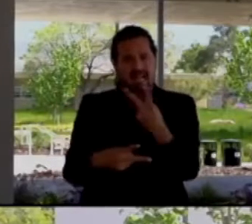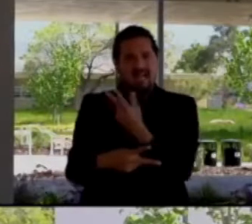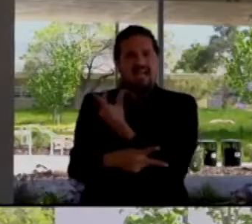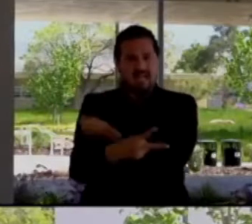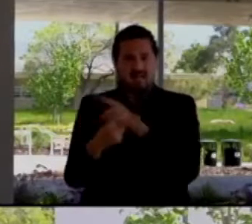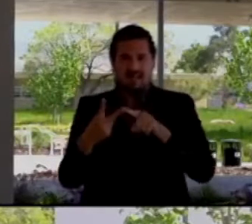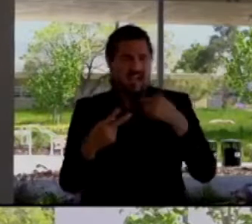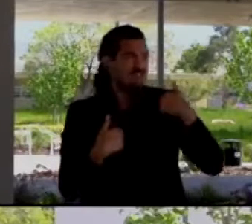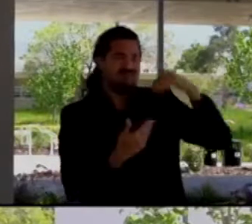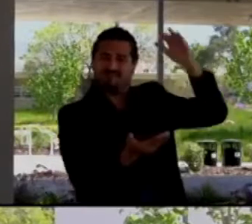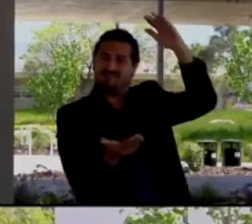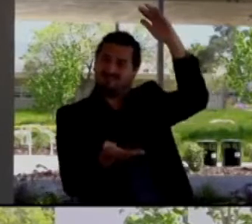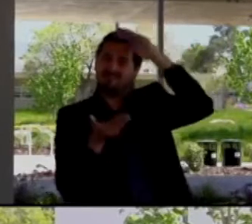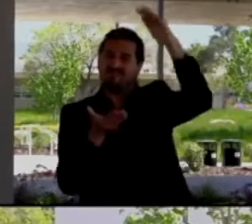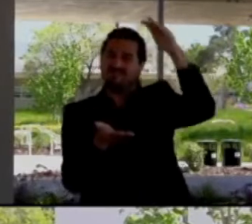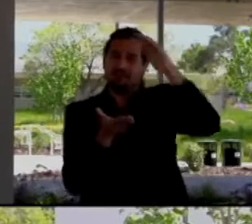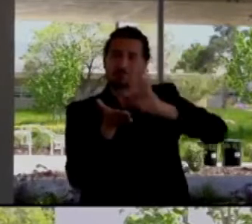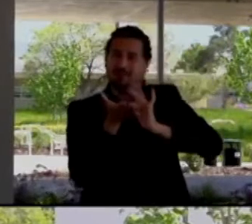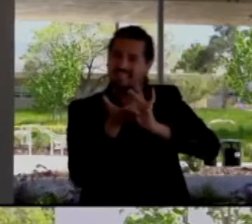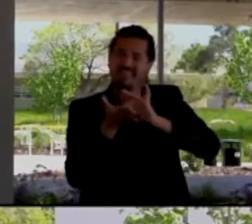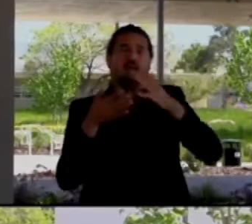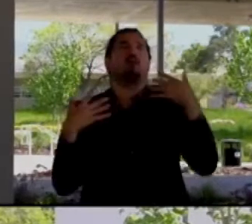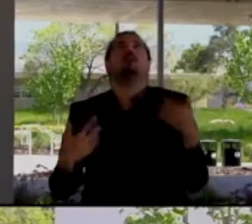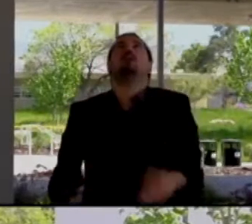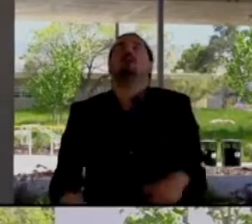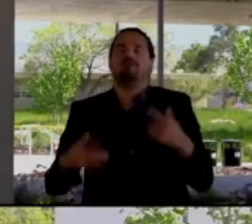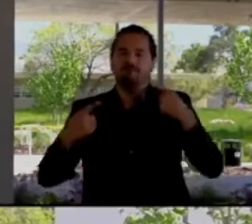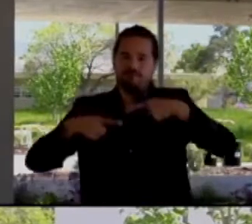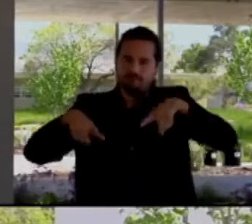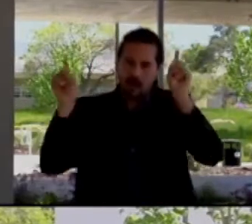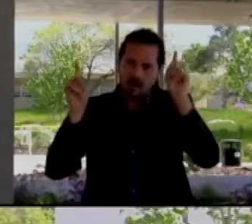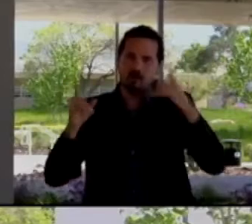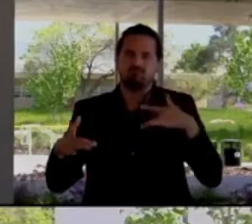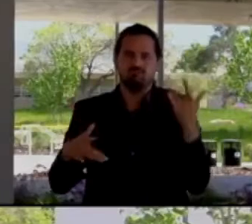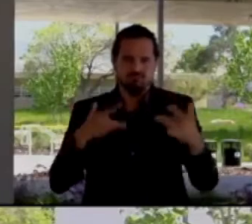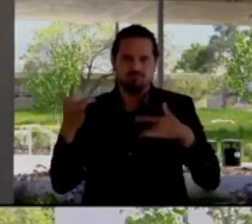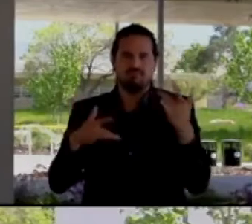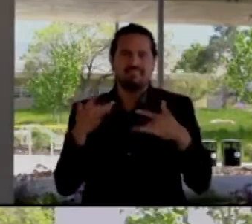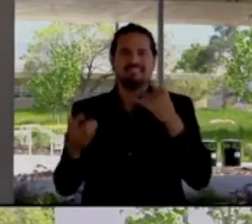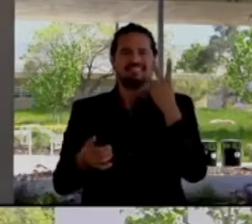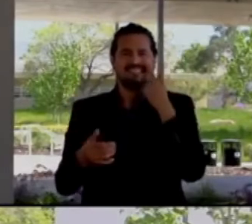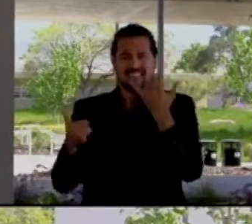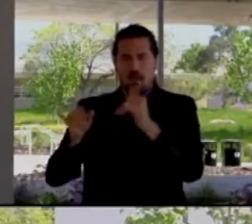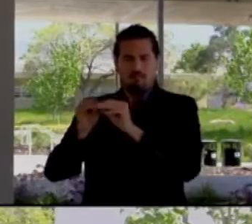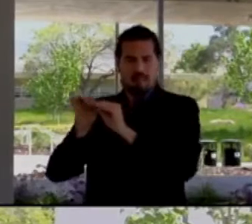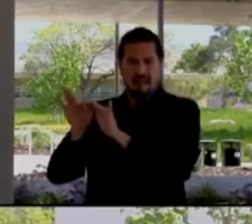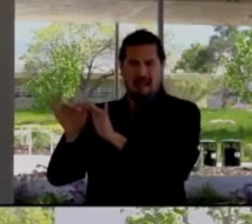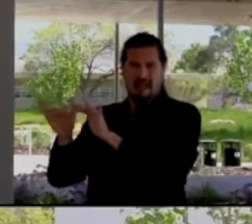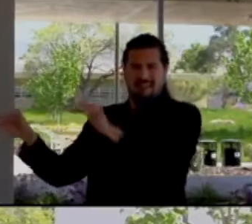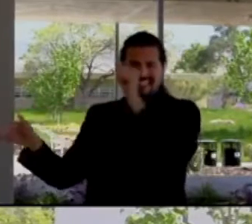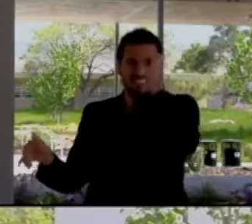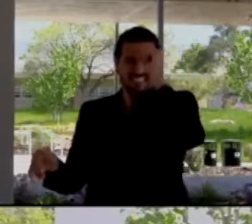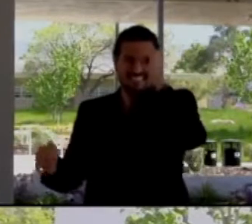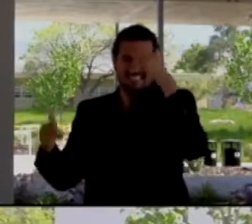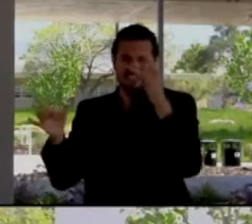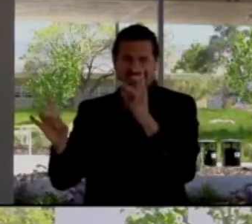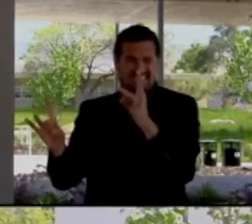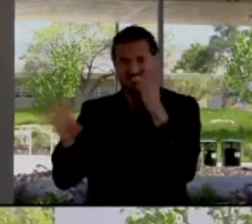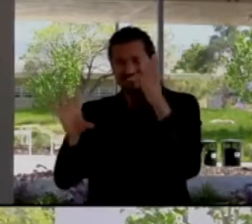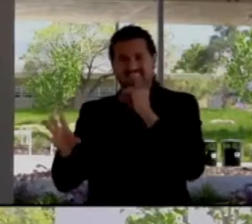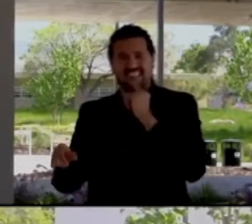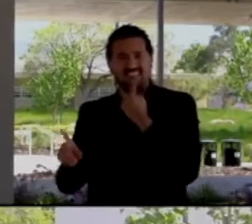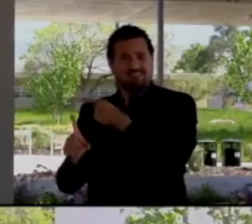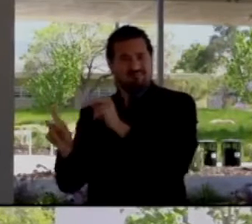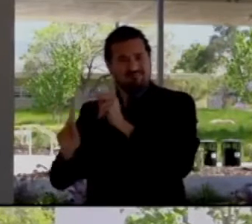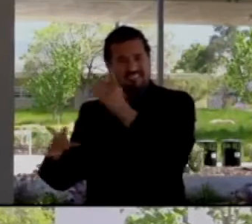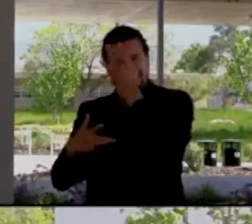all seeing what's going on in India right now, so take advantage of these vaccines. Make an appointment today or just walk up to any